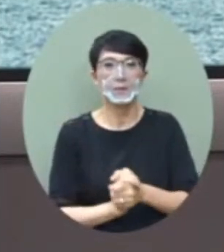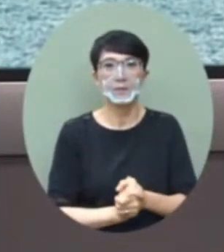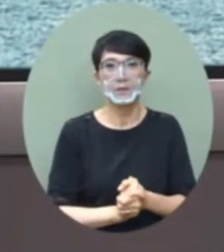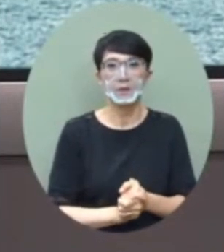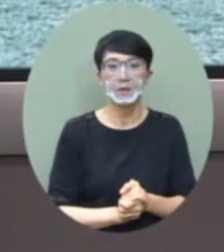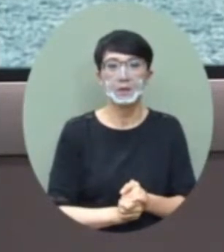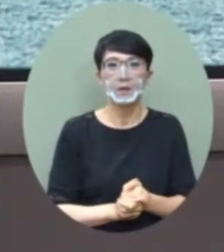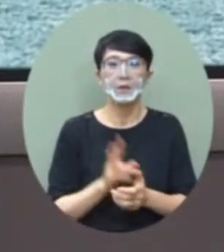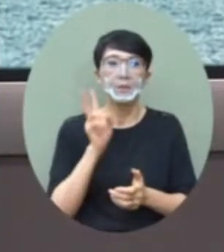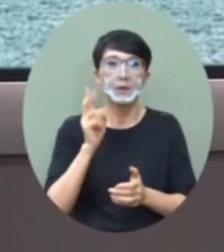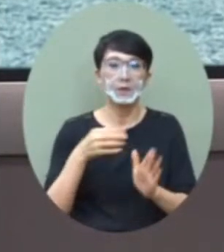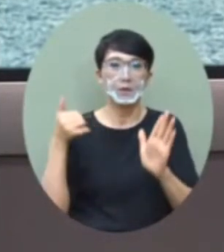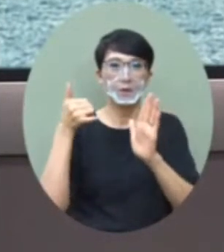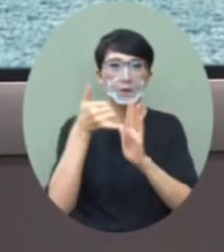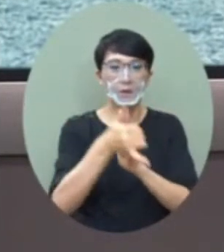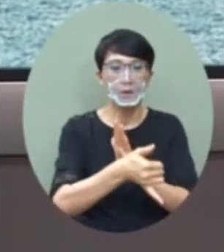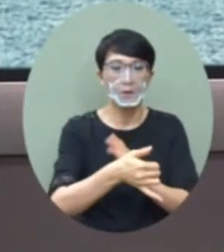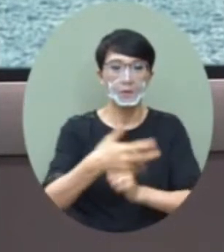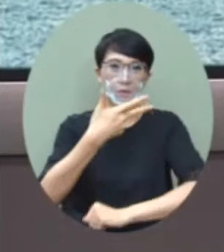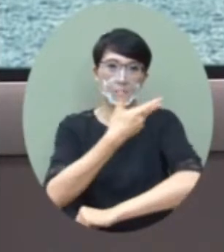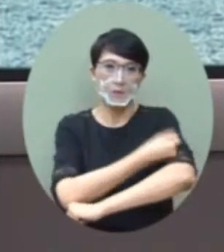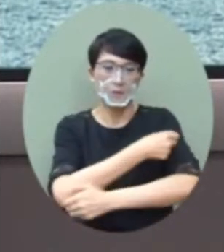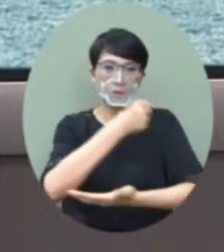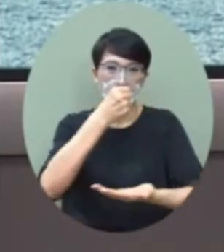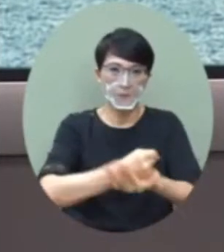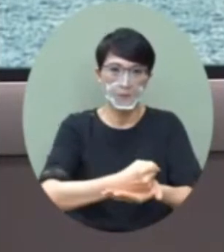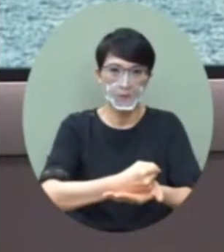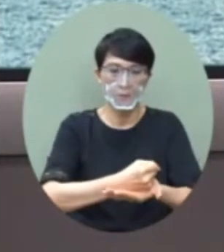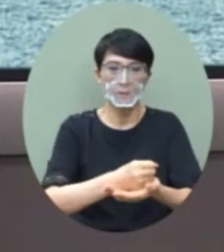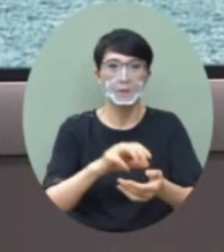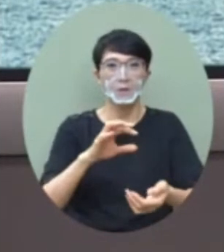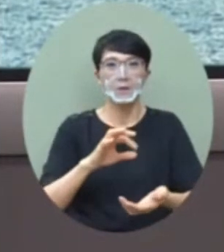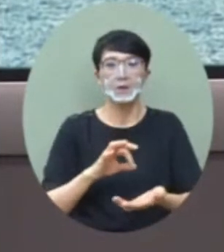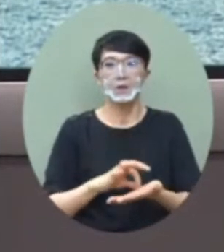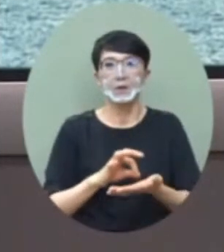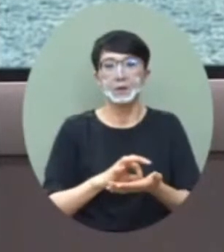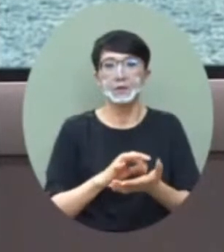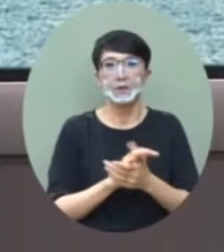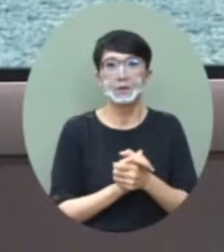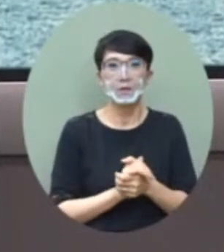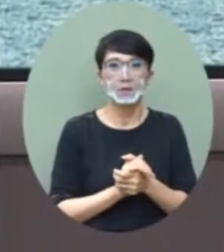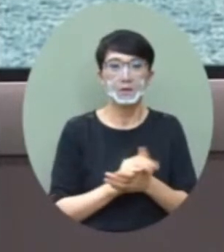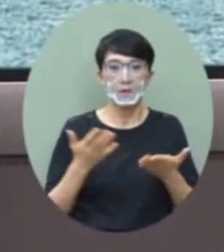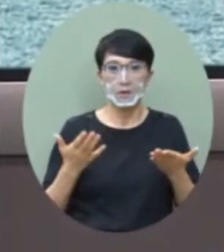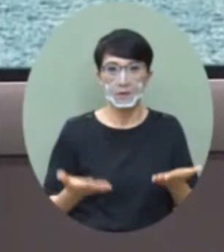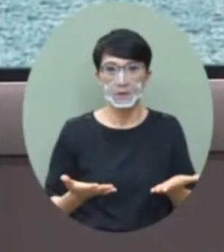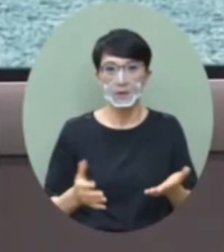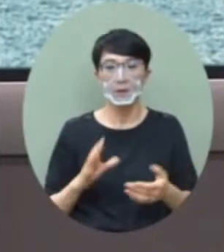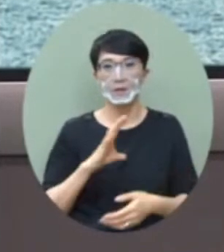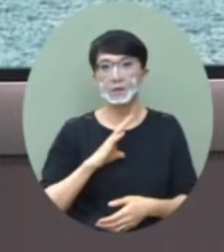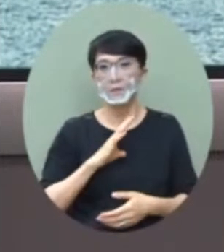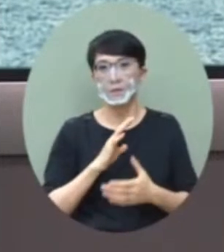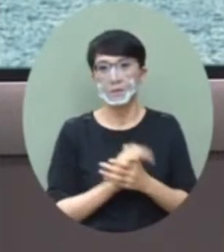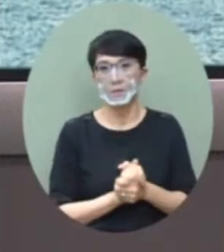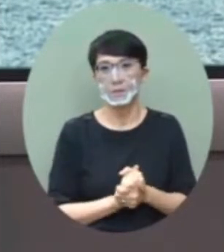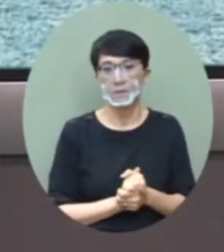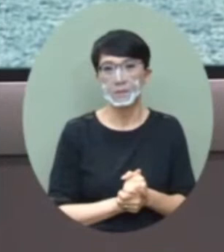venues so that just like they have a shot of vaccinations. So for